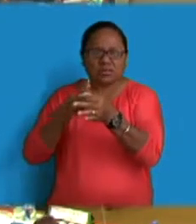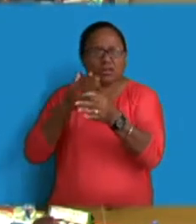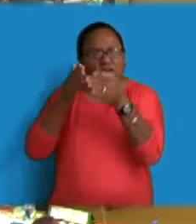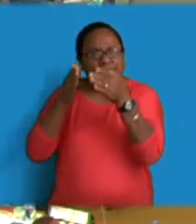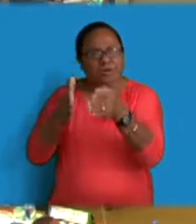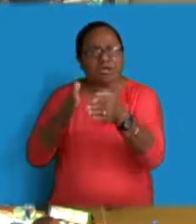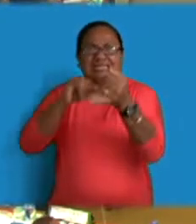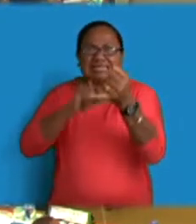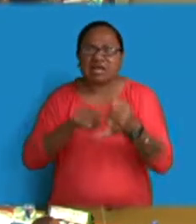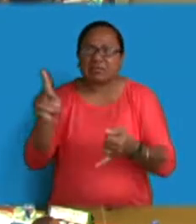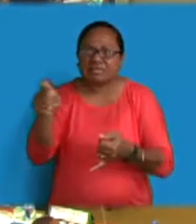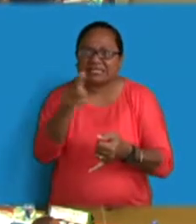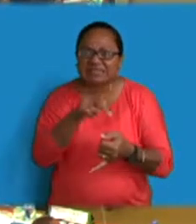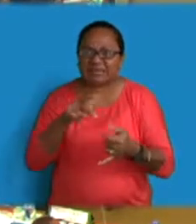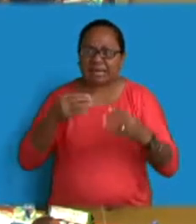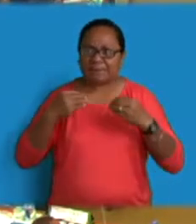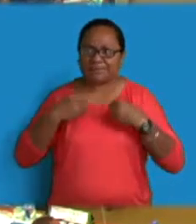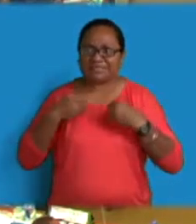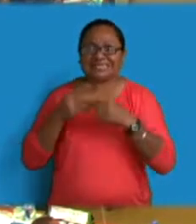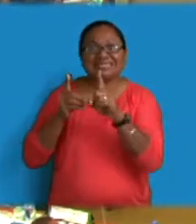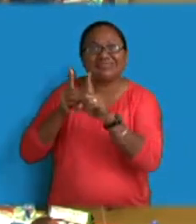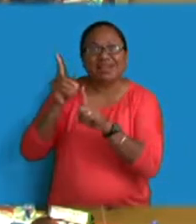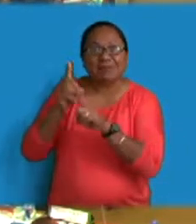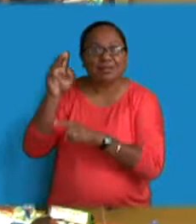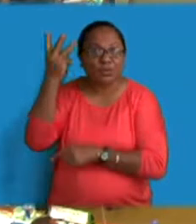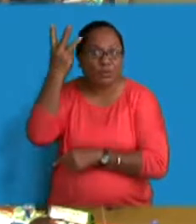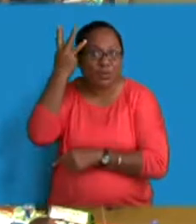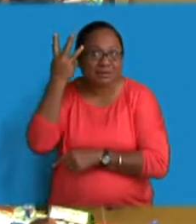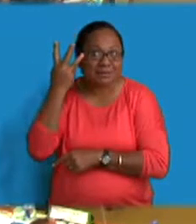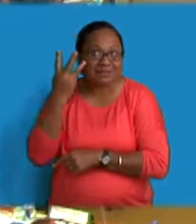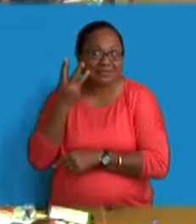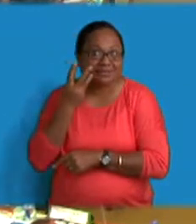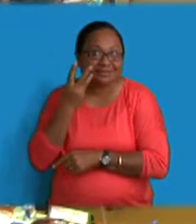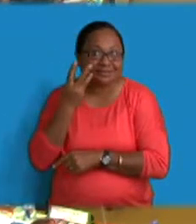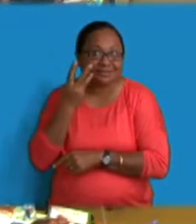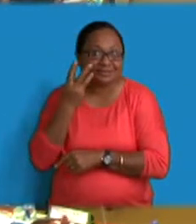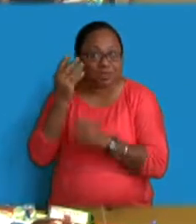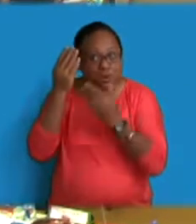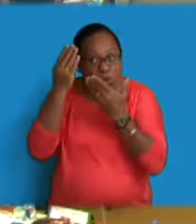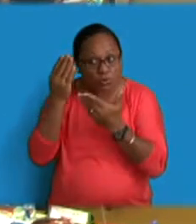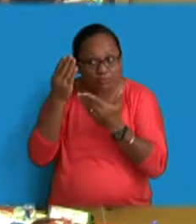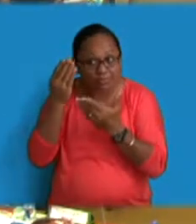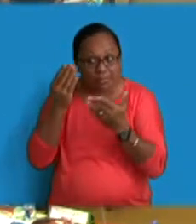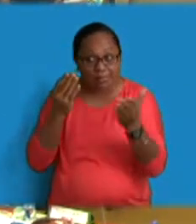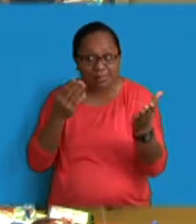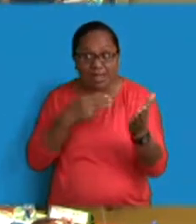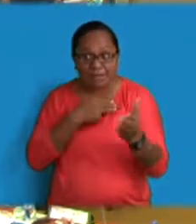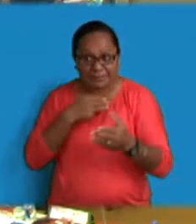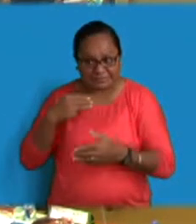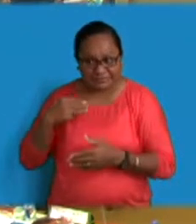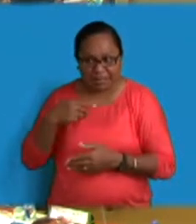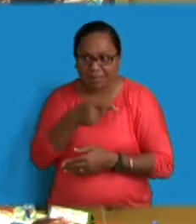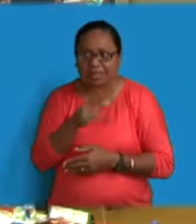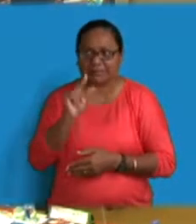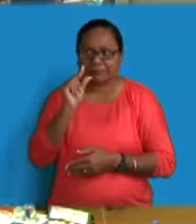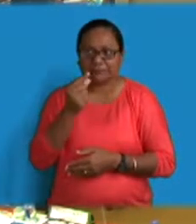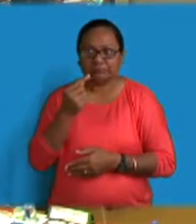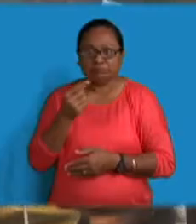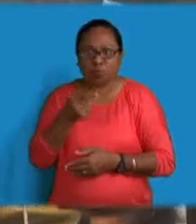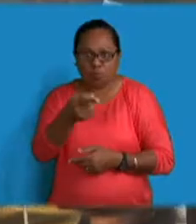Business Development for Women, and the Honourable Minister was a guest to open the